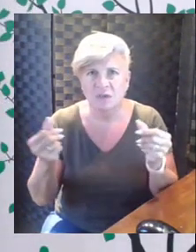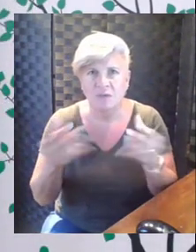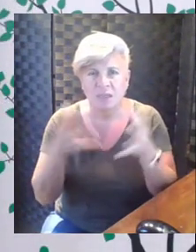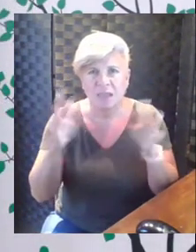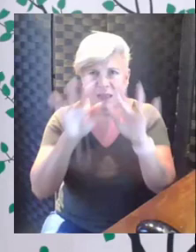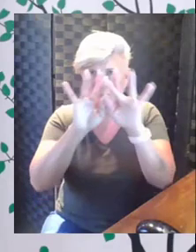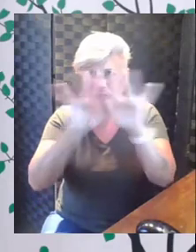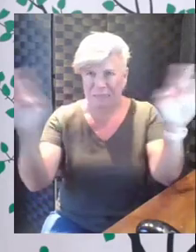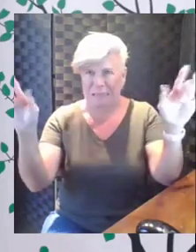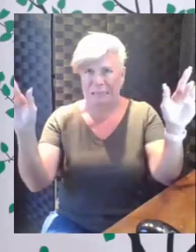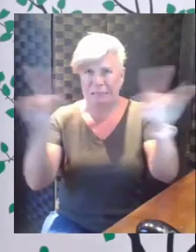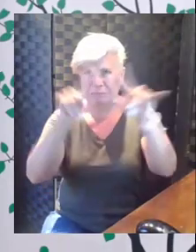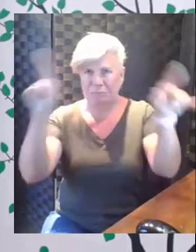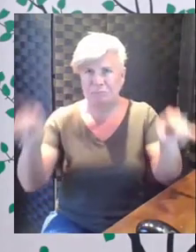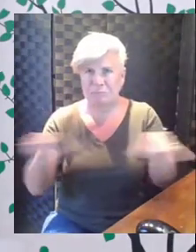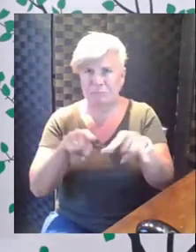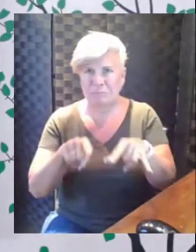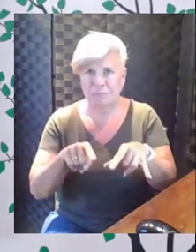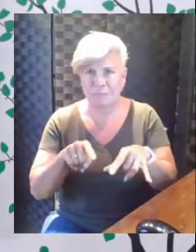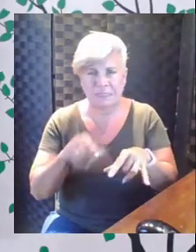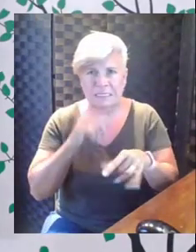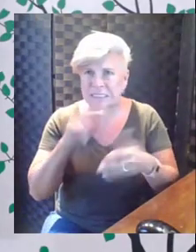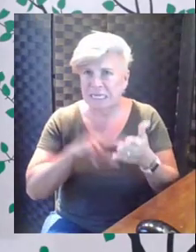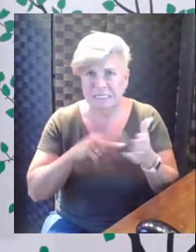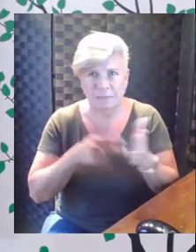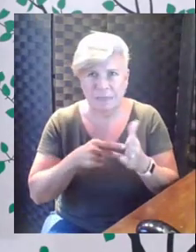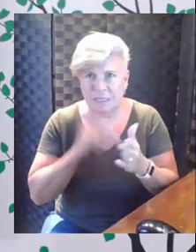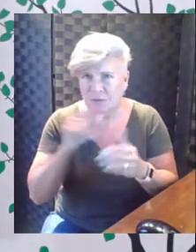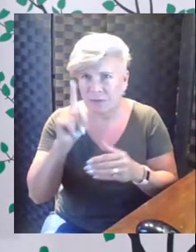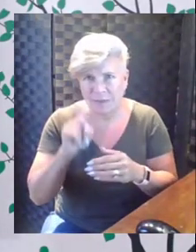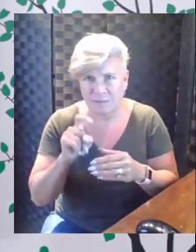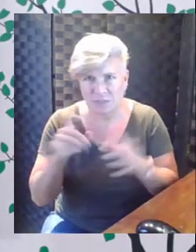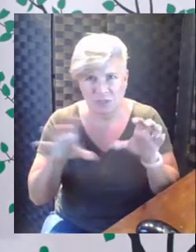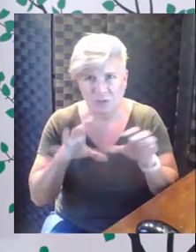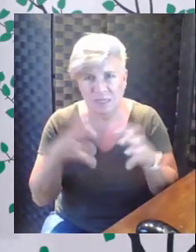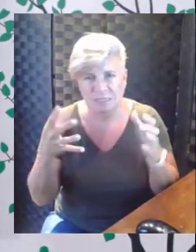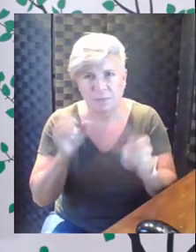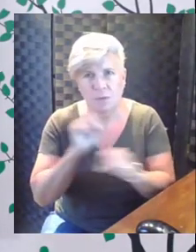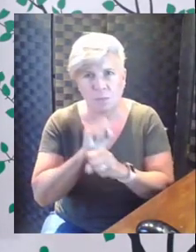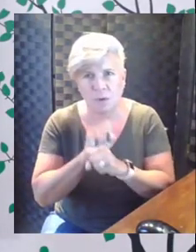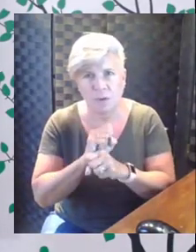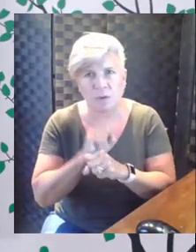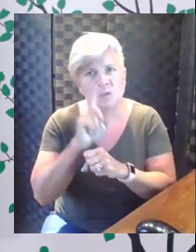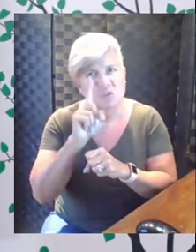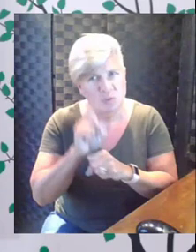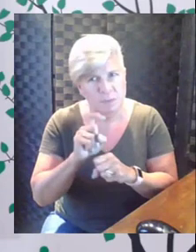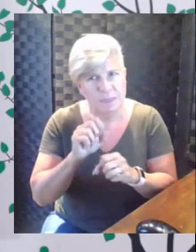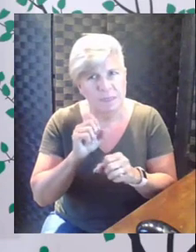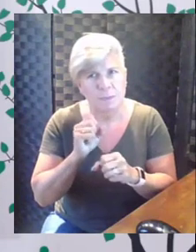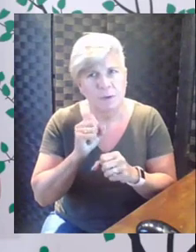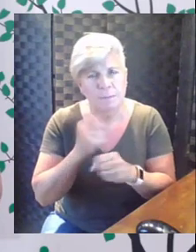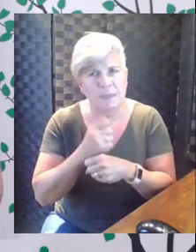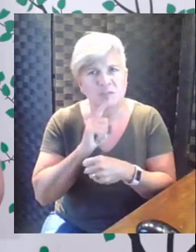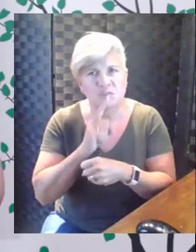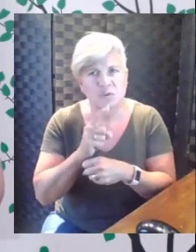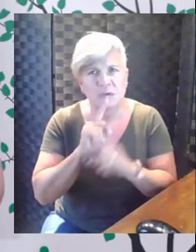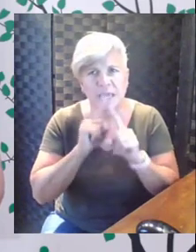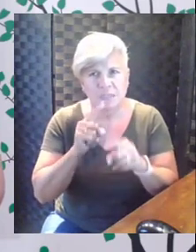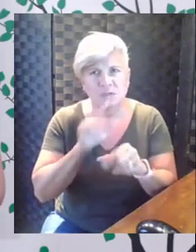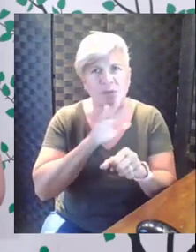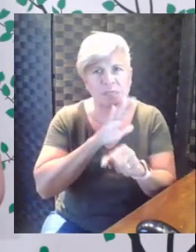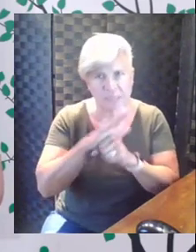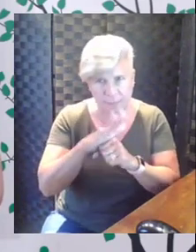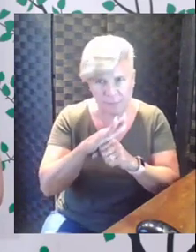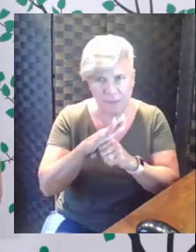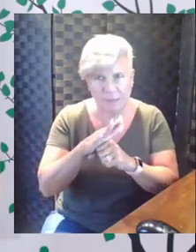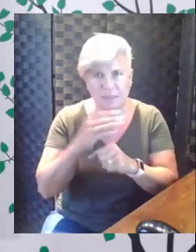blank space on here. So that does not mean that we don't have to do as much work. We should be able to make sure that our answer is